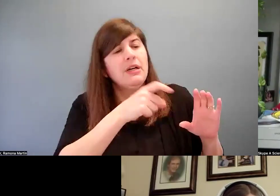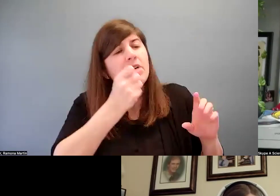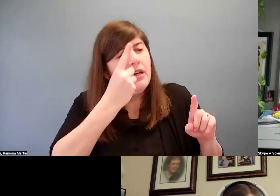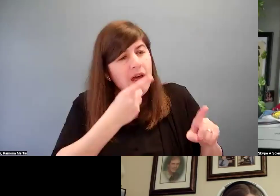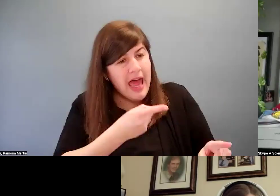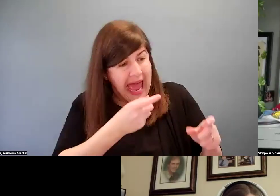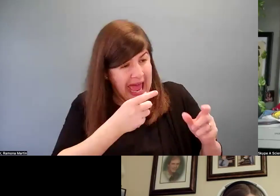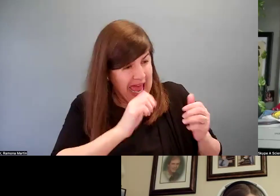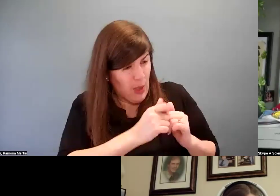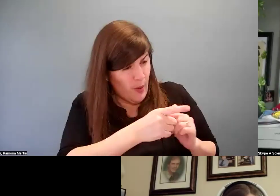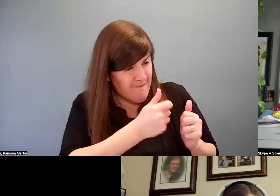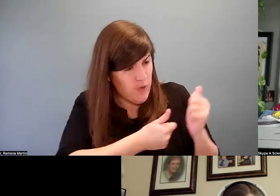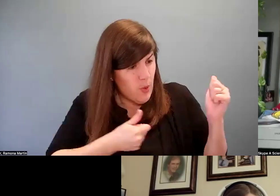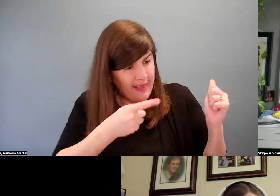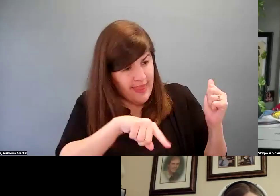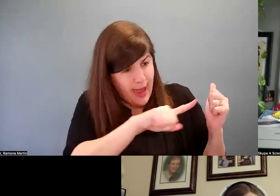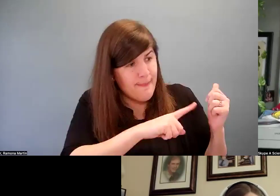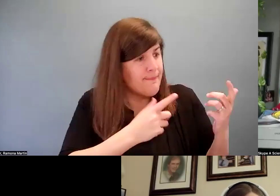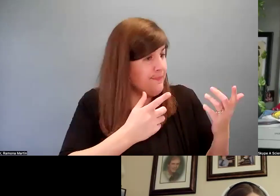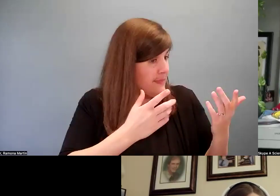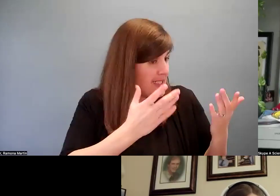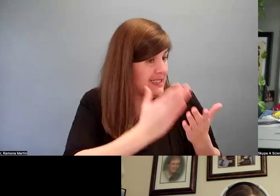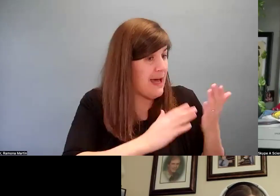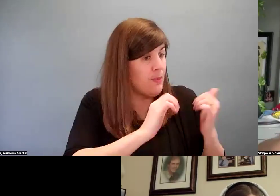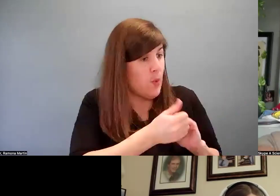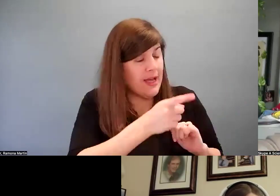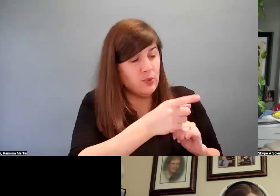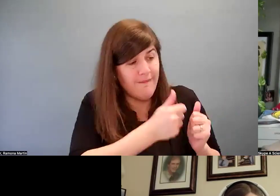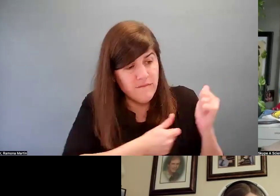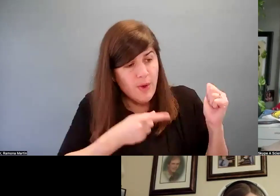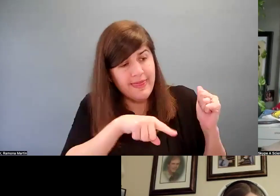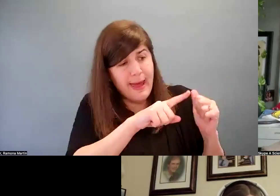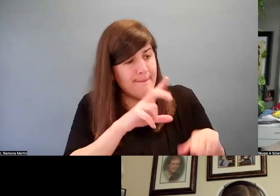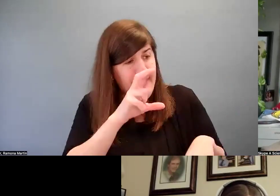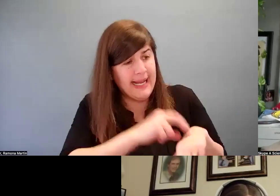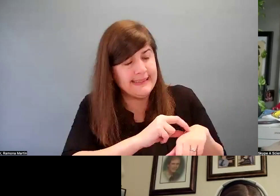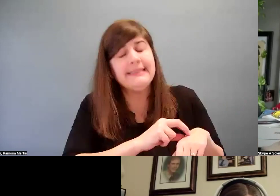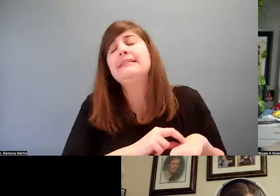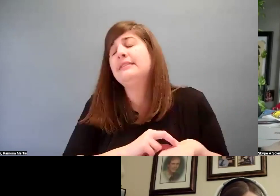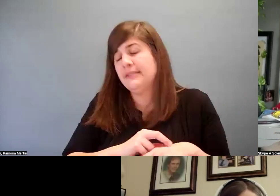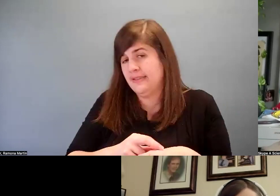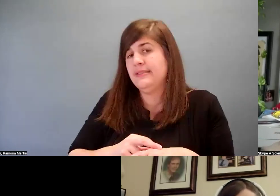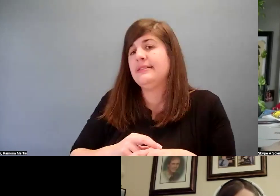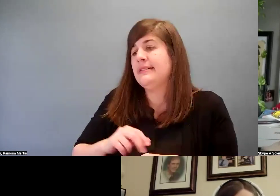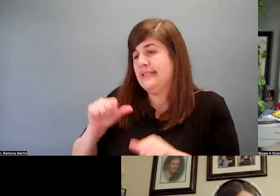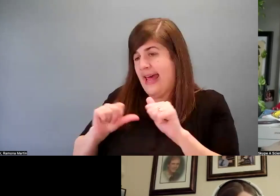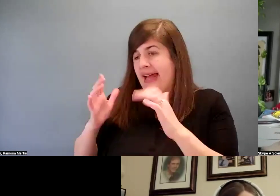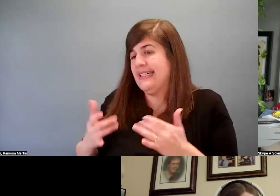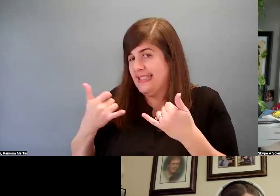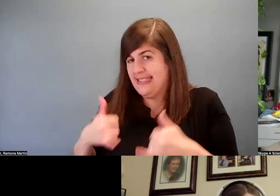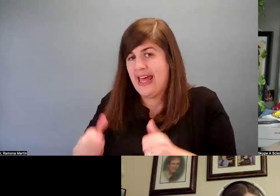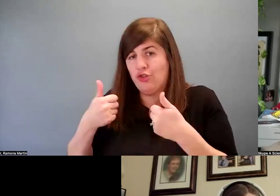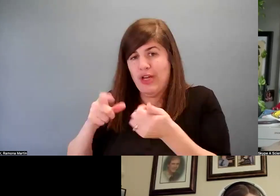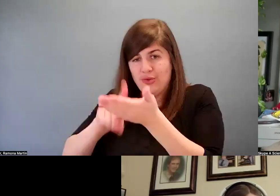How can you avoid mosquitoes? Is there a way to prevent mosquitoes from biting you? So scientists are still very hard at work trying to